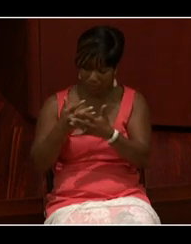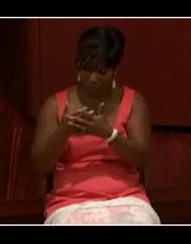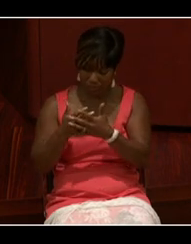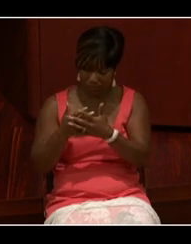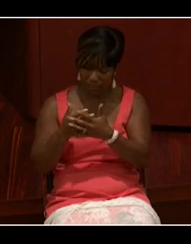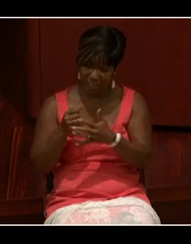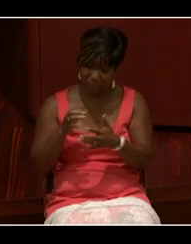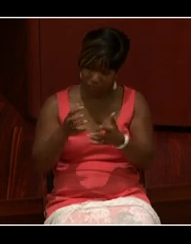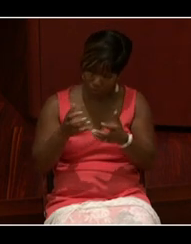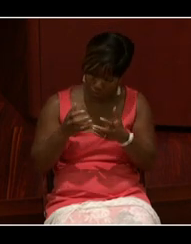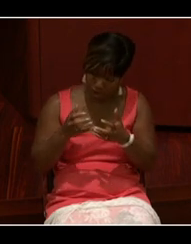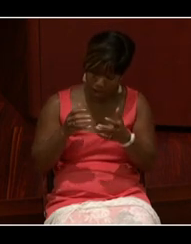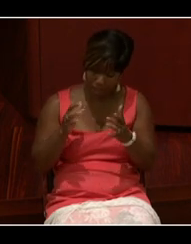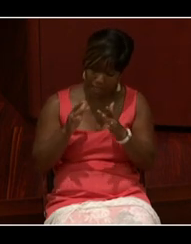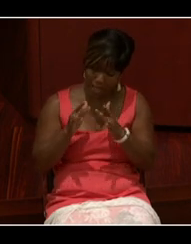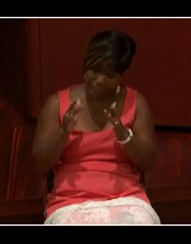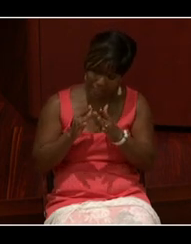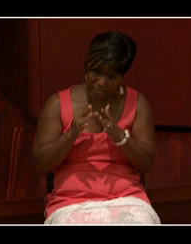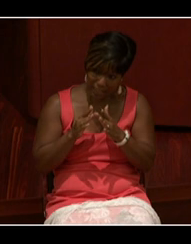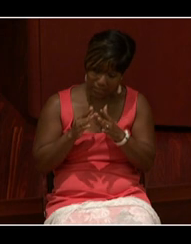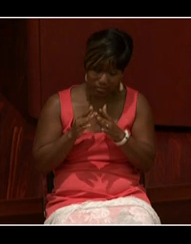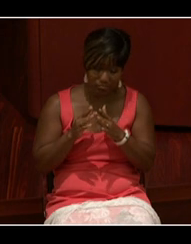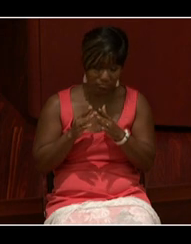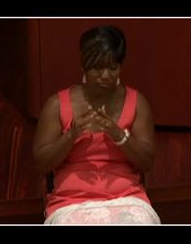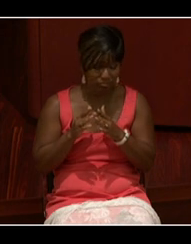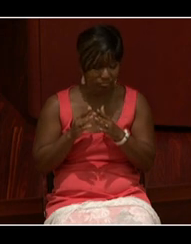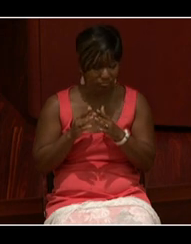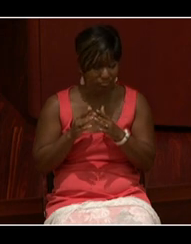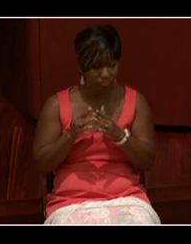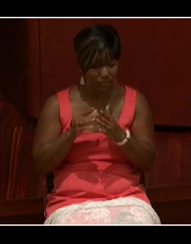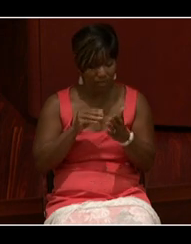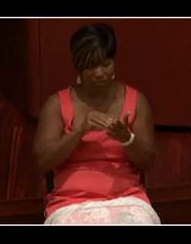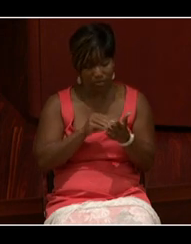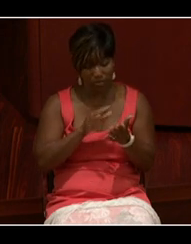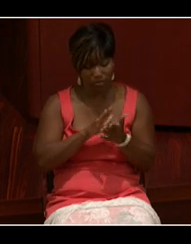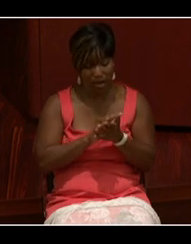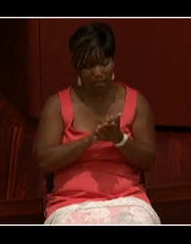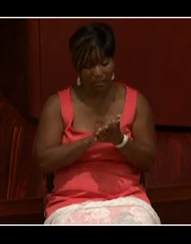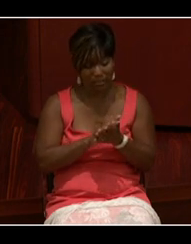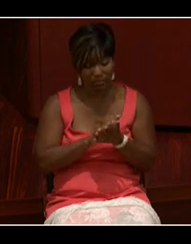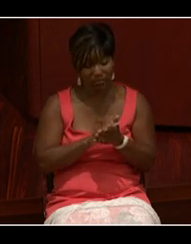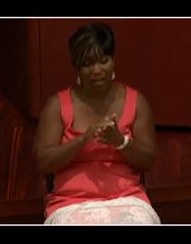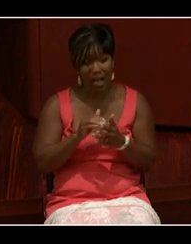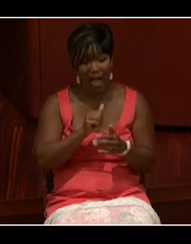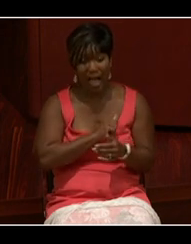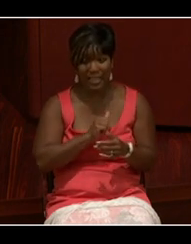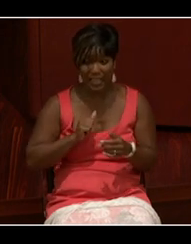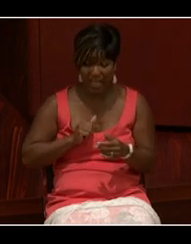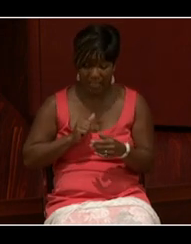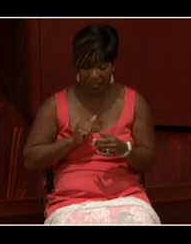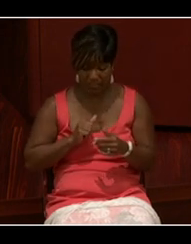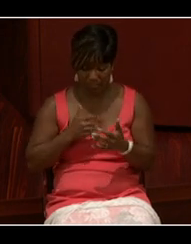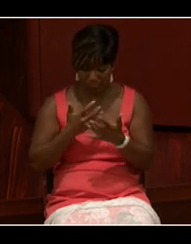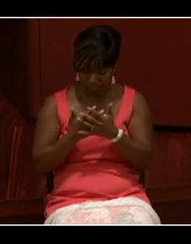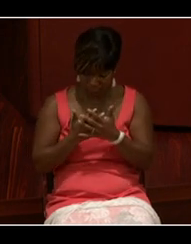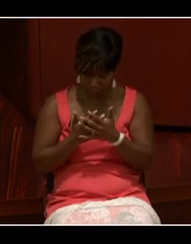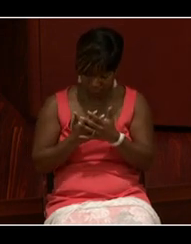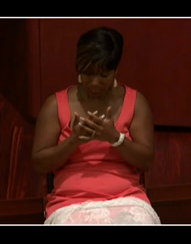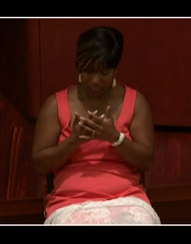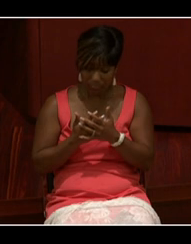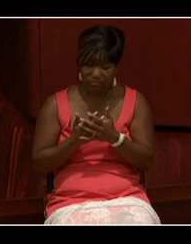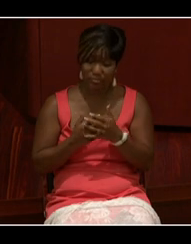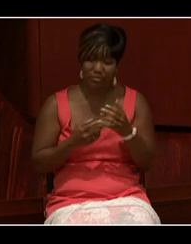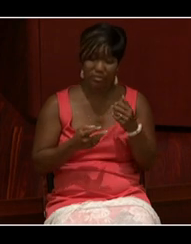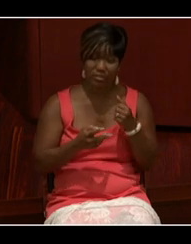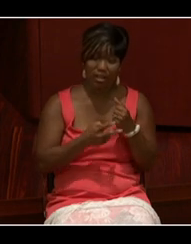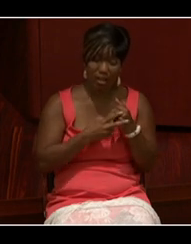If you'd like to contact the records for the Atlanta Federal Penitentiary, they are located at the National Archives